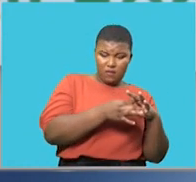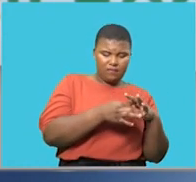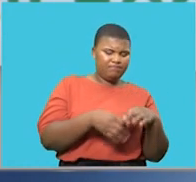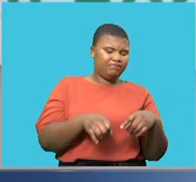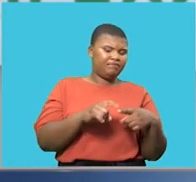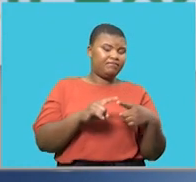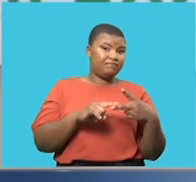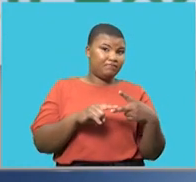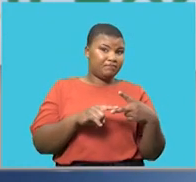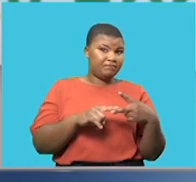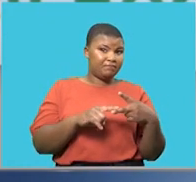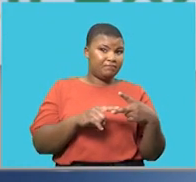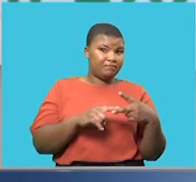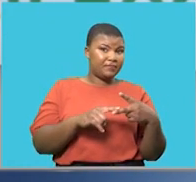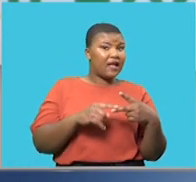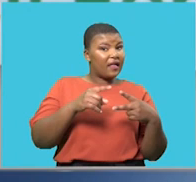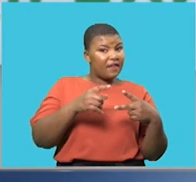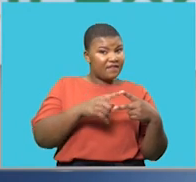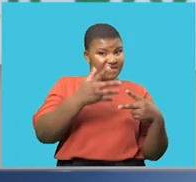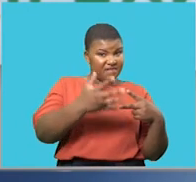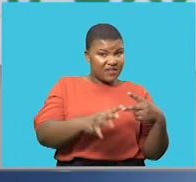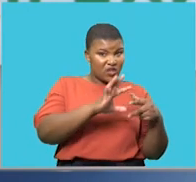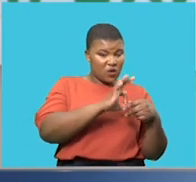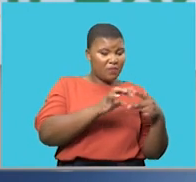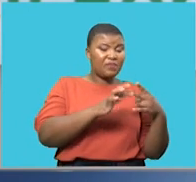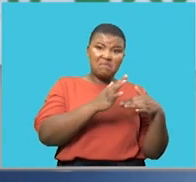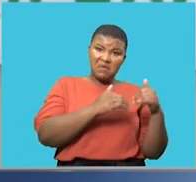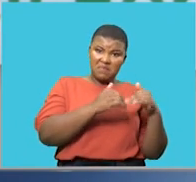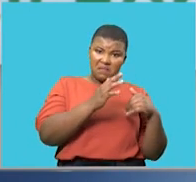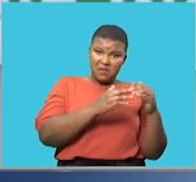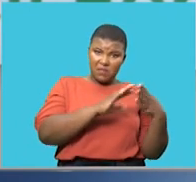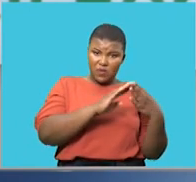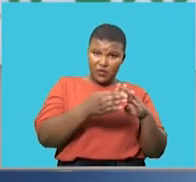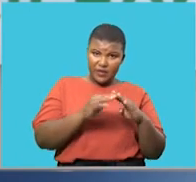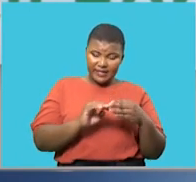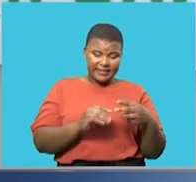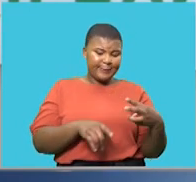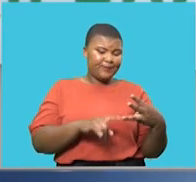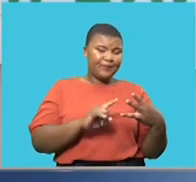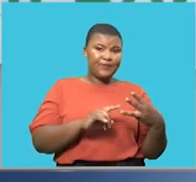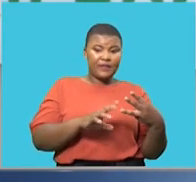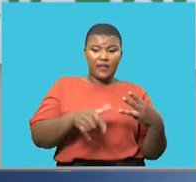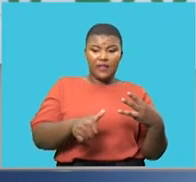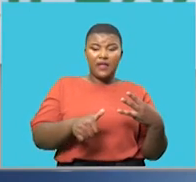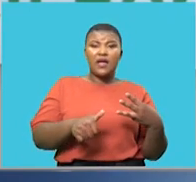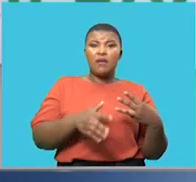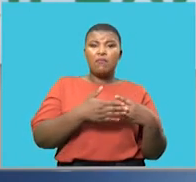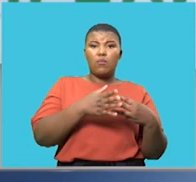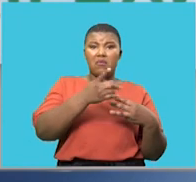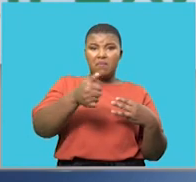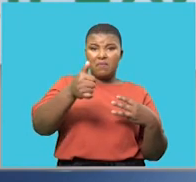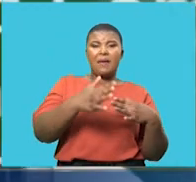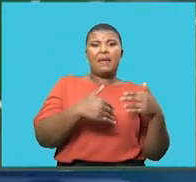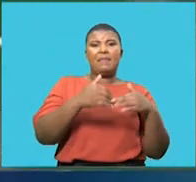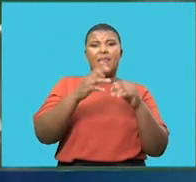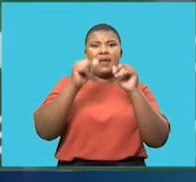Then they can edify and begin to build their communities. Then they can edify more and begin to build